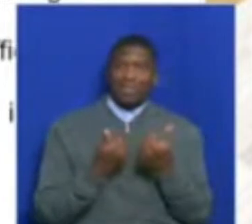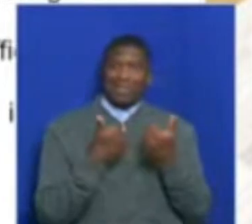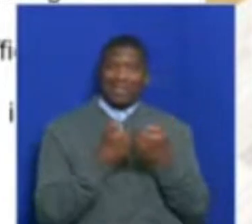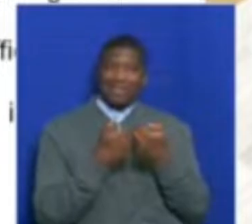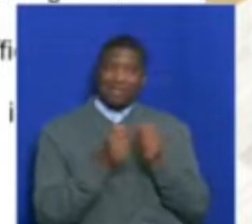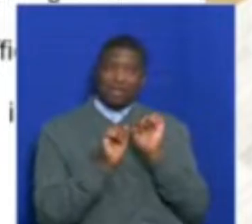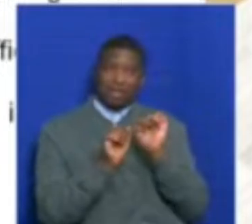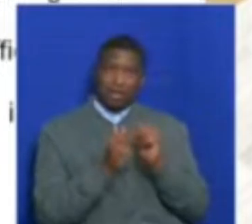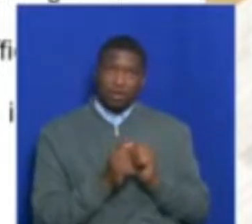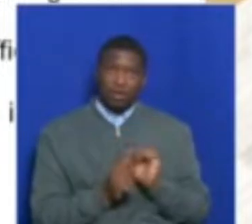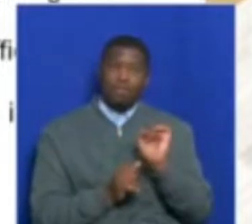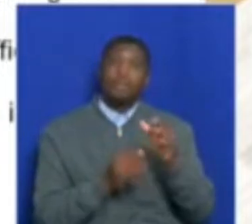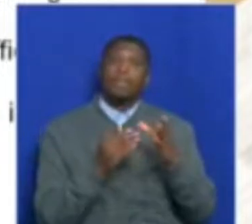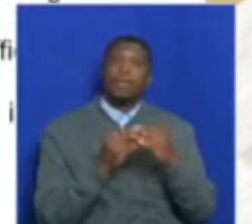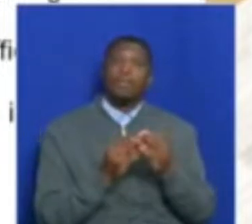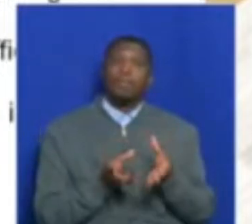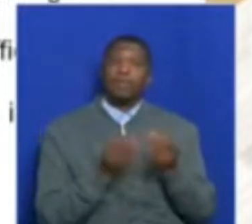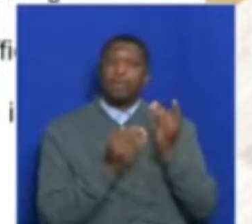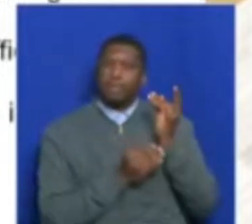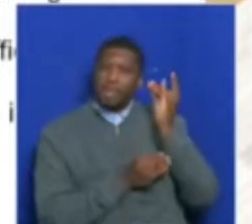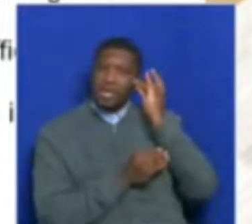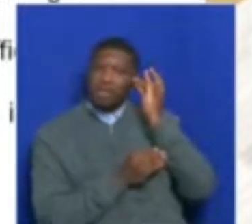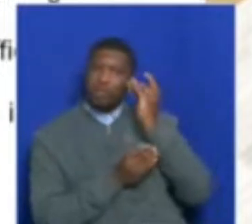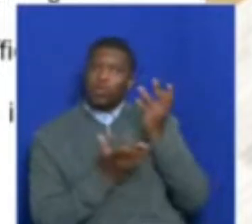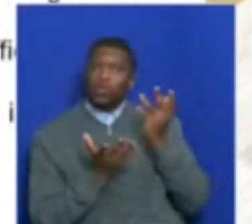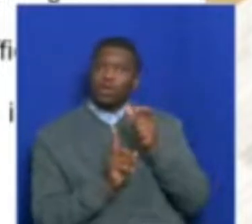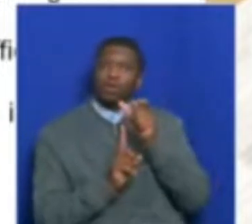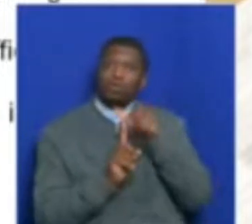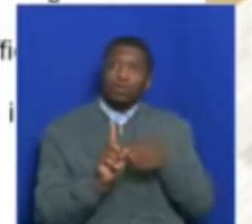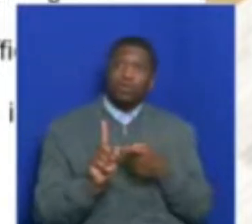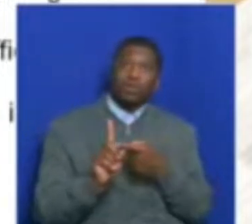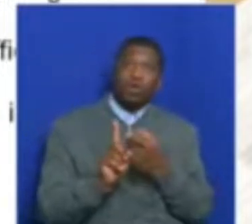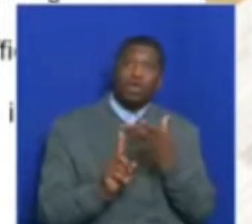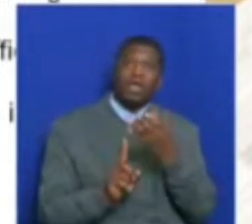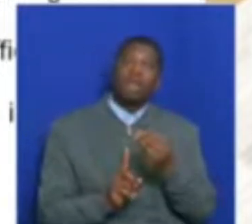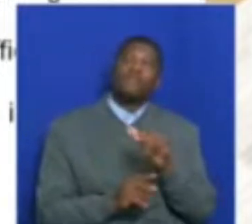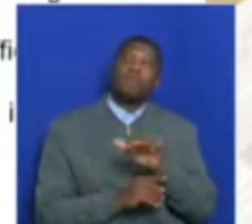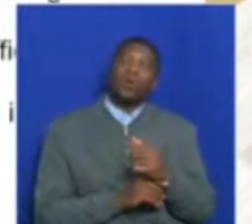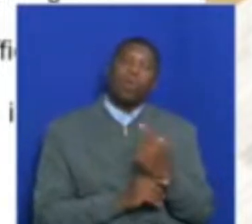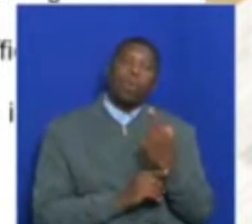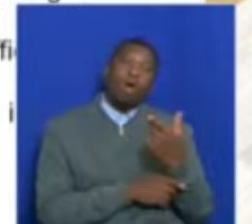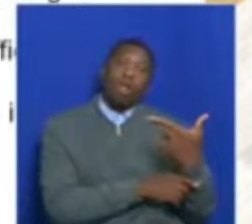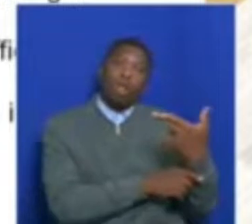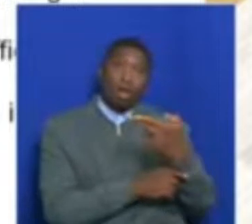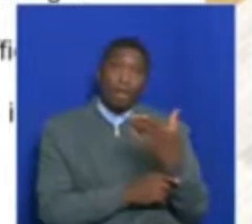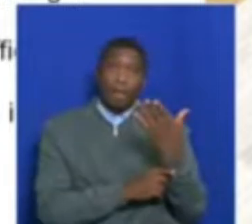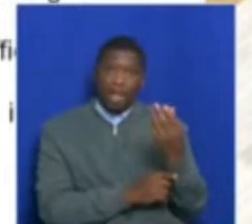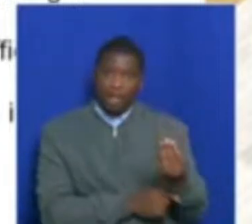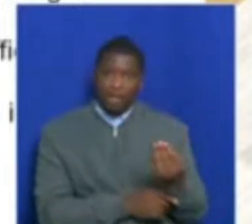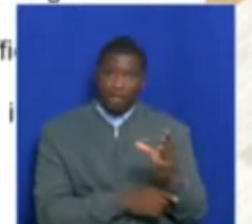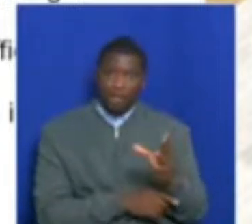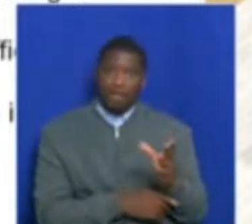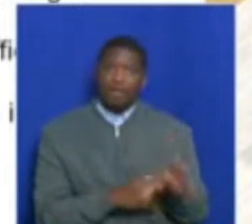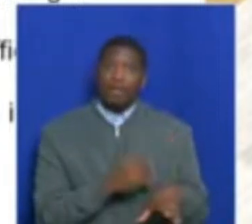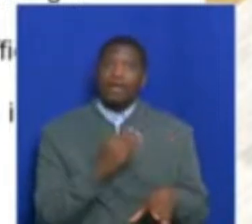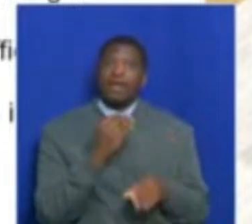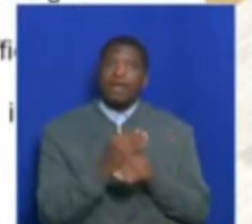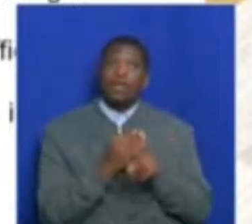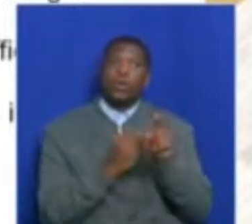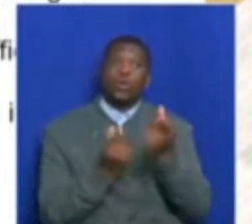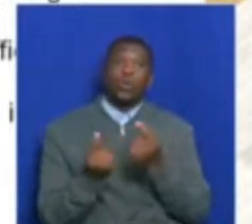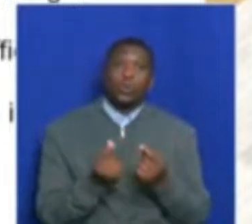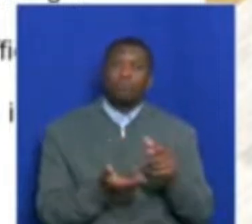information that the suspect was in possession of at least one firearm and was instrumental in securing explosives